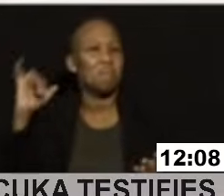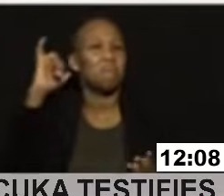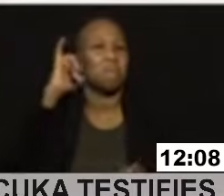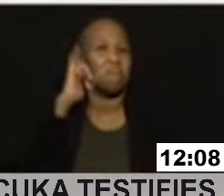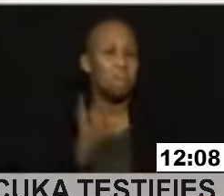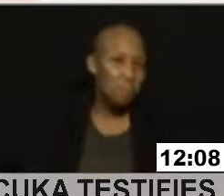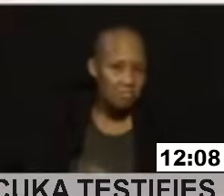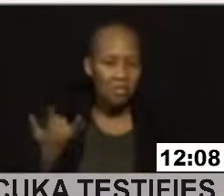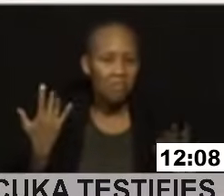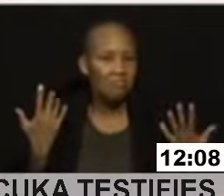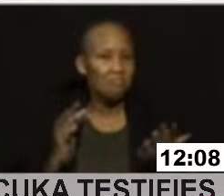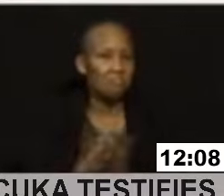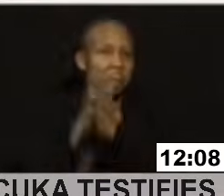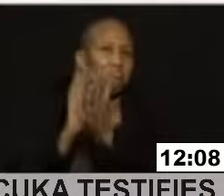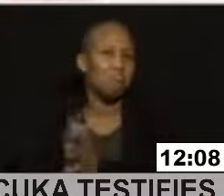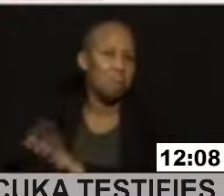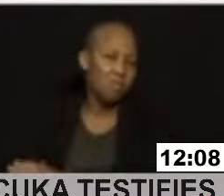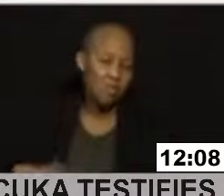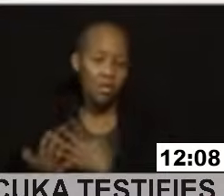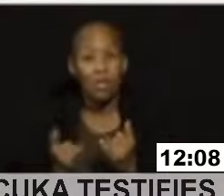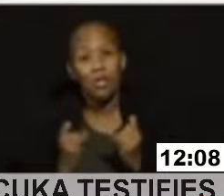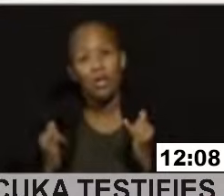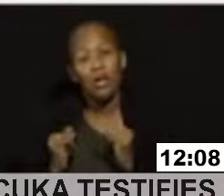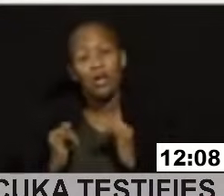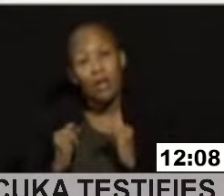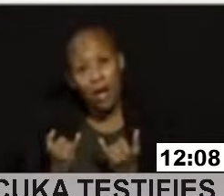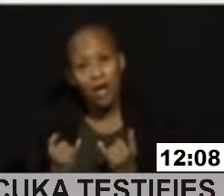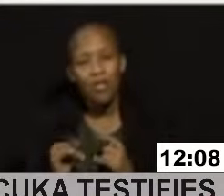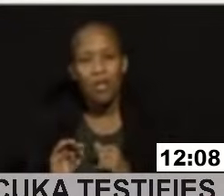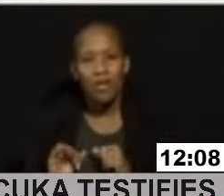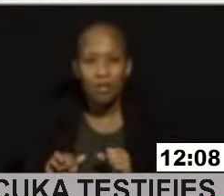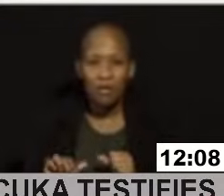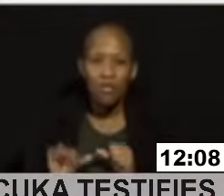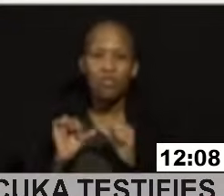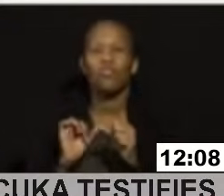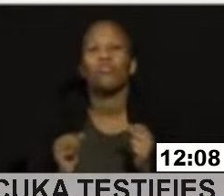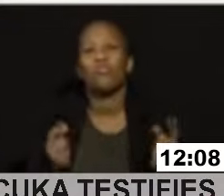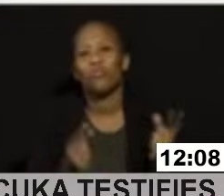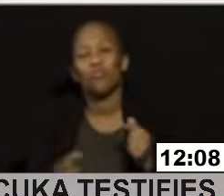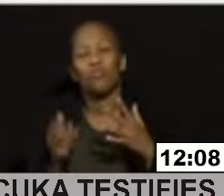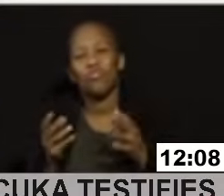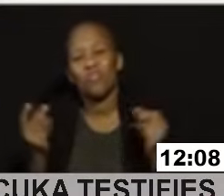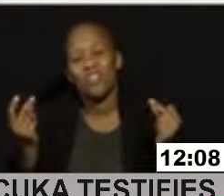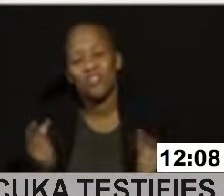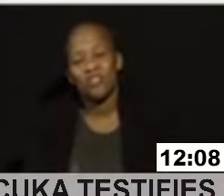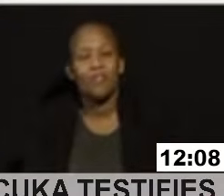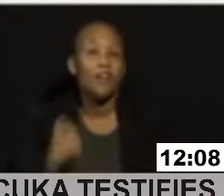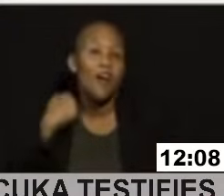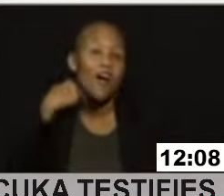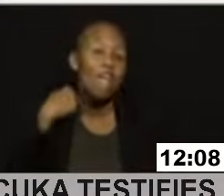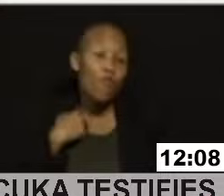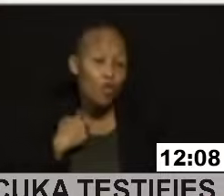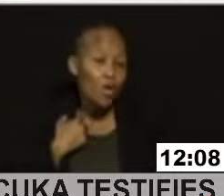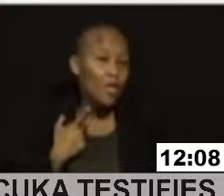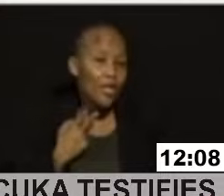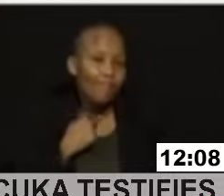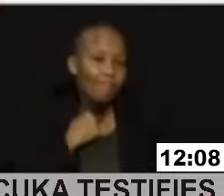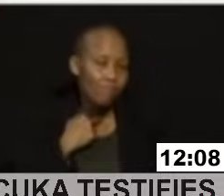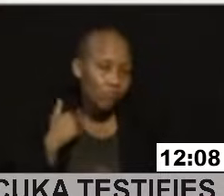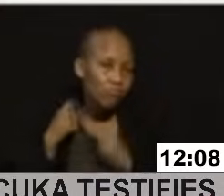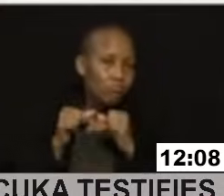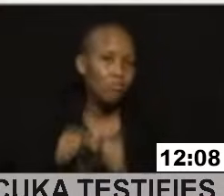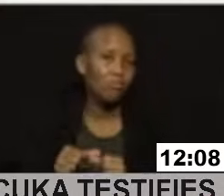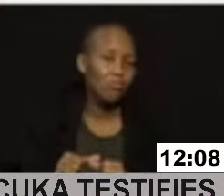And they continue to do that, but unfortunately, we couldn't succeed with those investigations. But